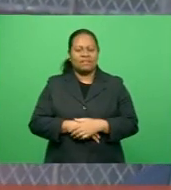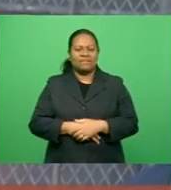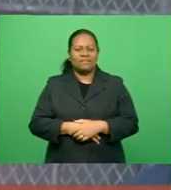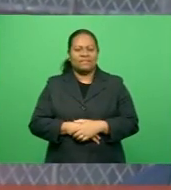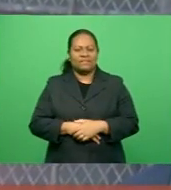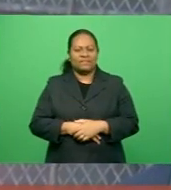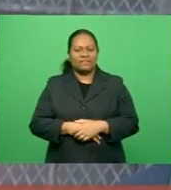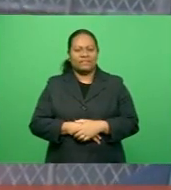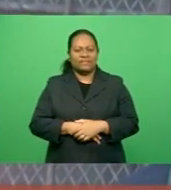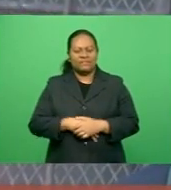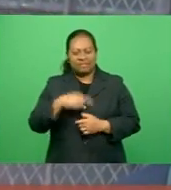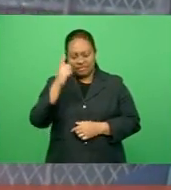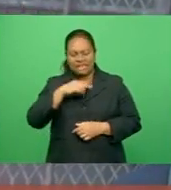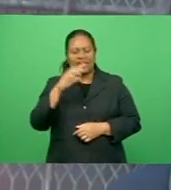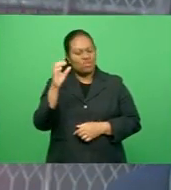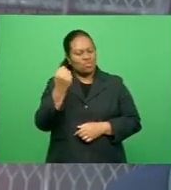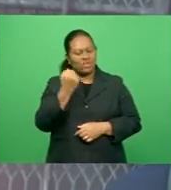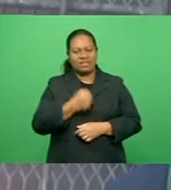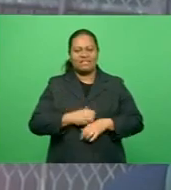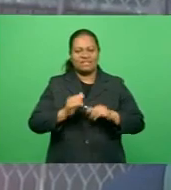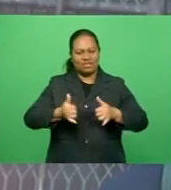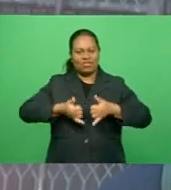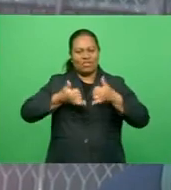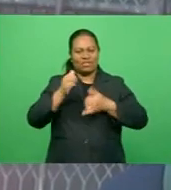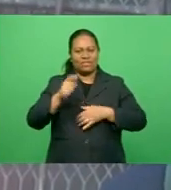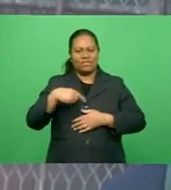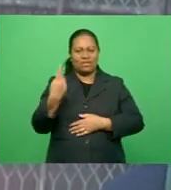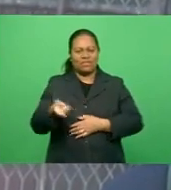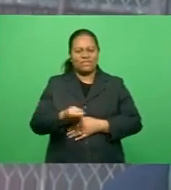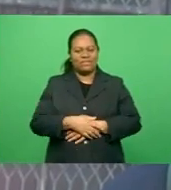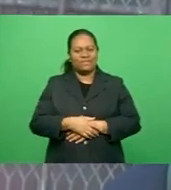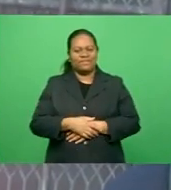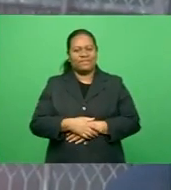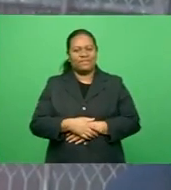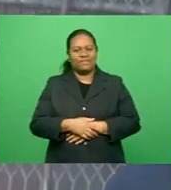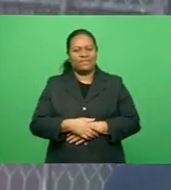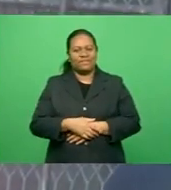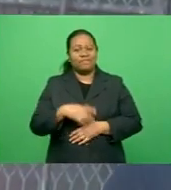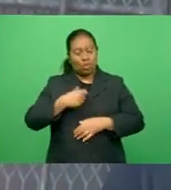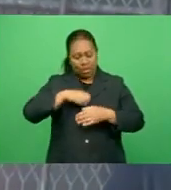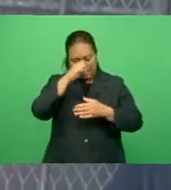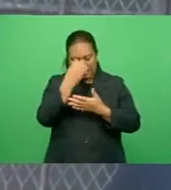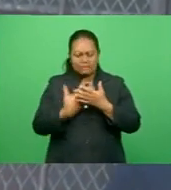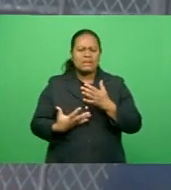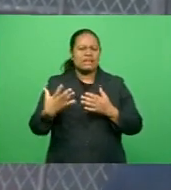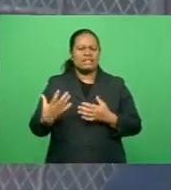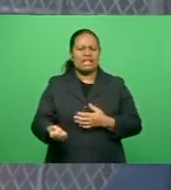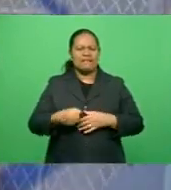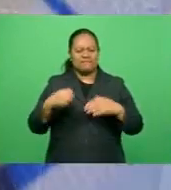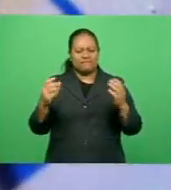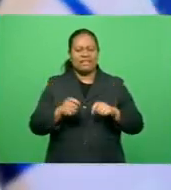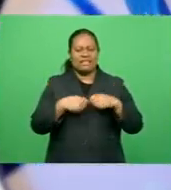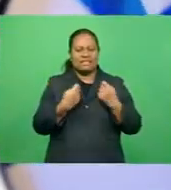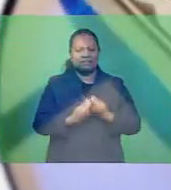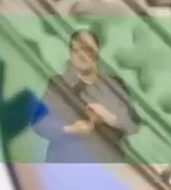will able to win back the trophy tomorrow because of the experienced player on the side.